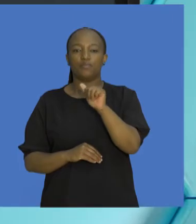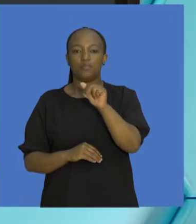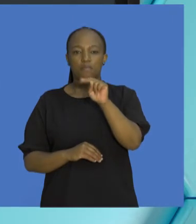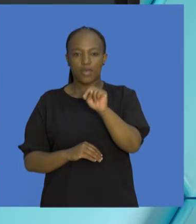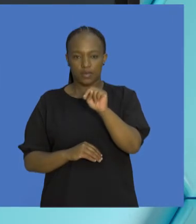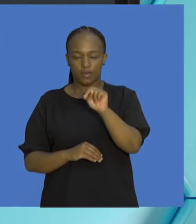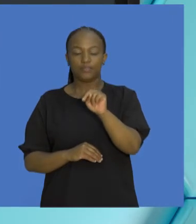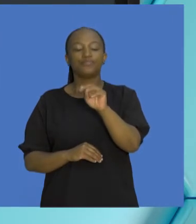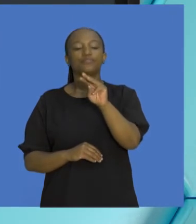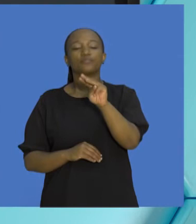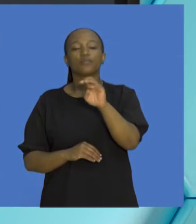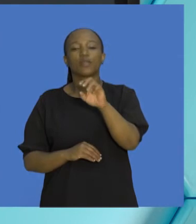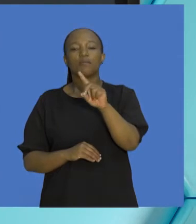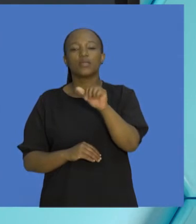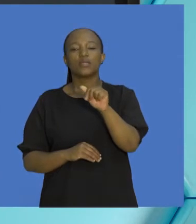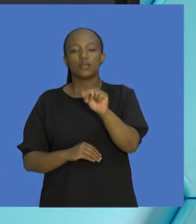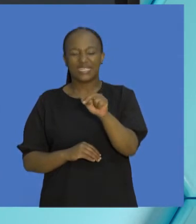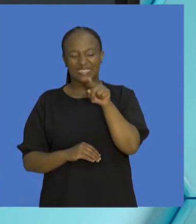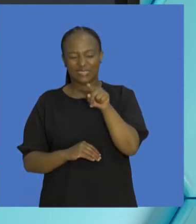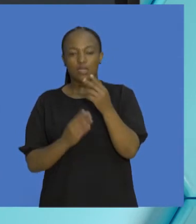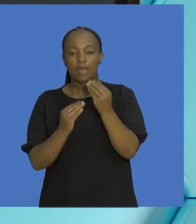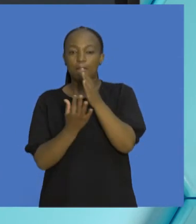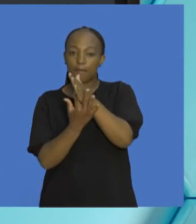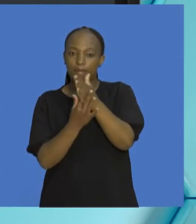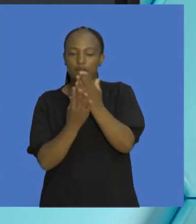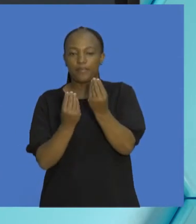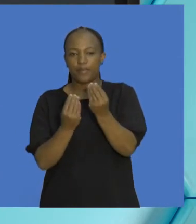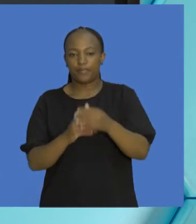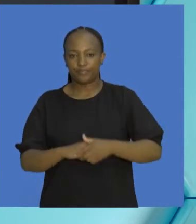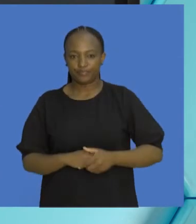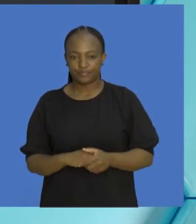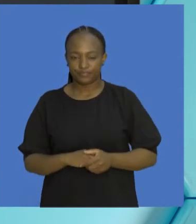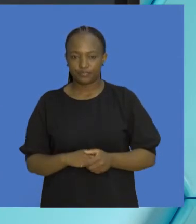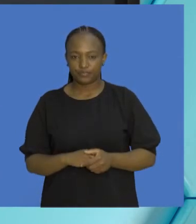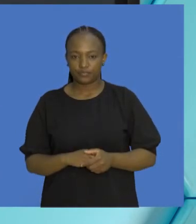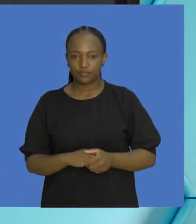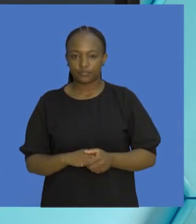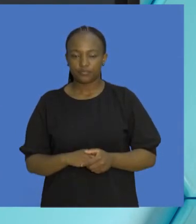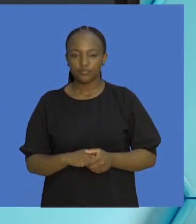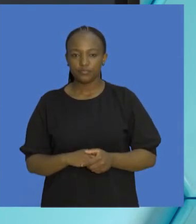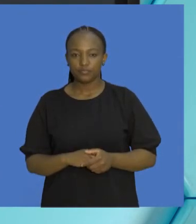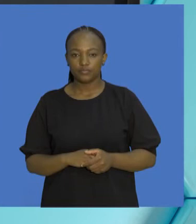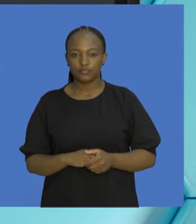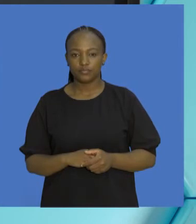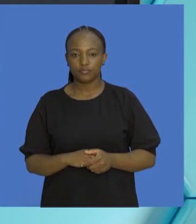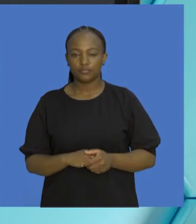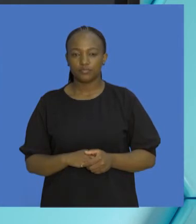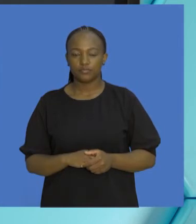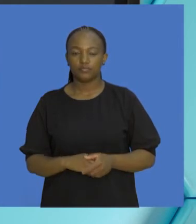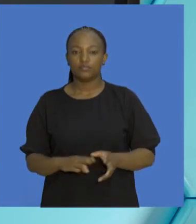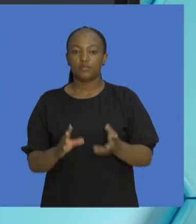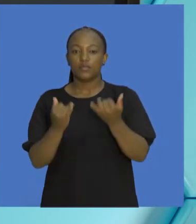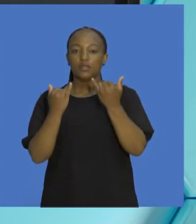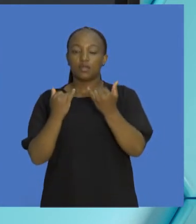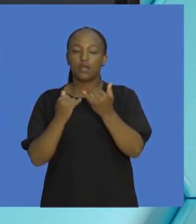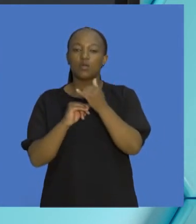So the median distance is 85, which is the middle dot. Now, what are we going to